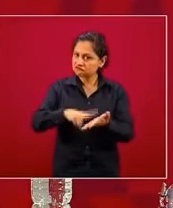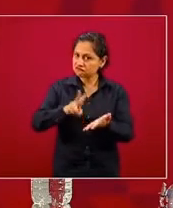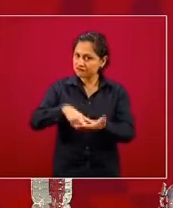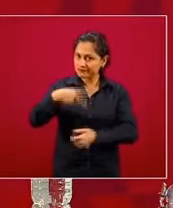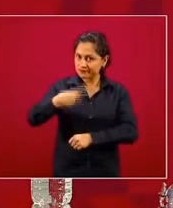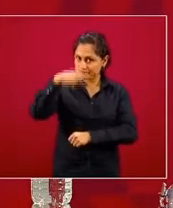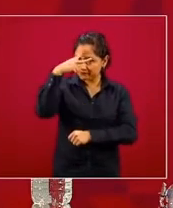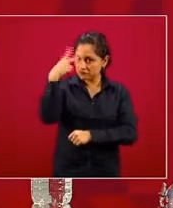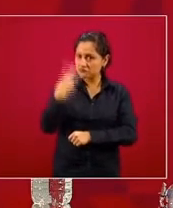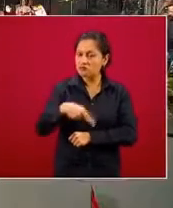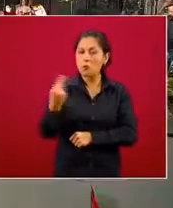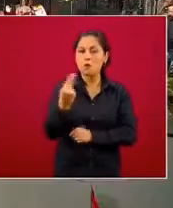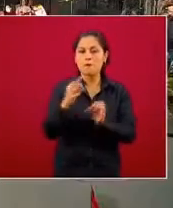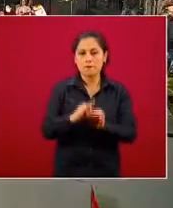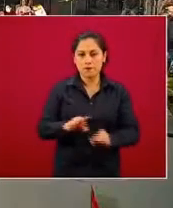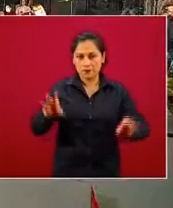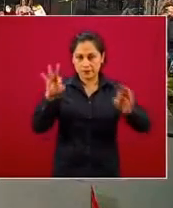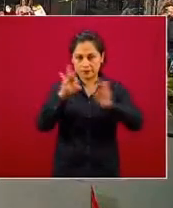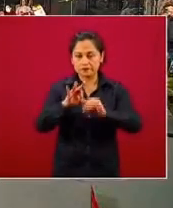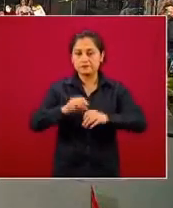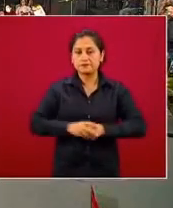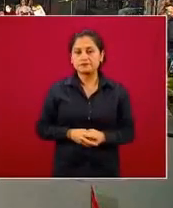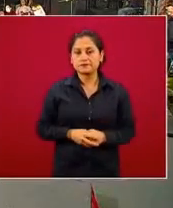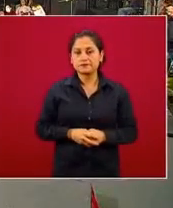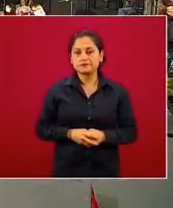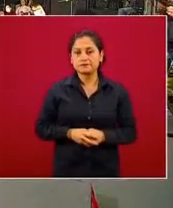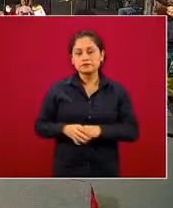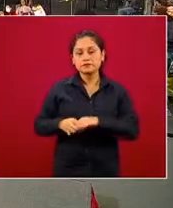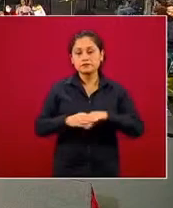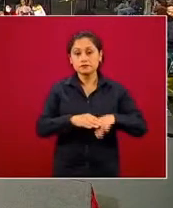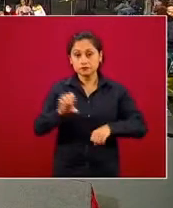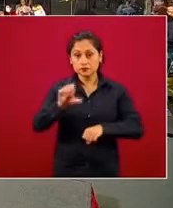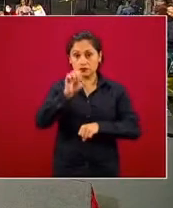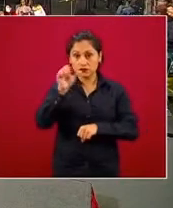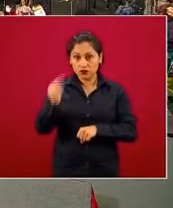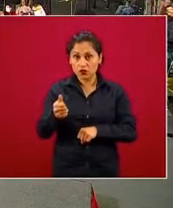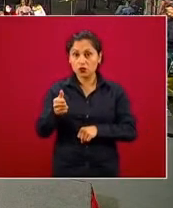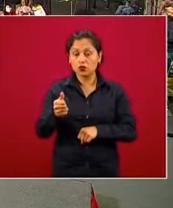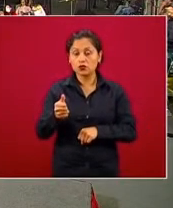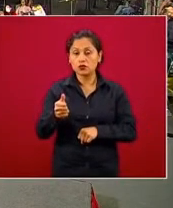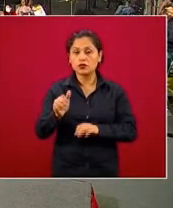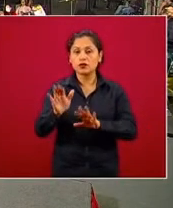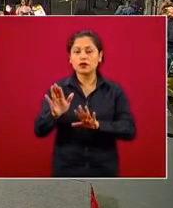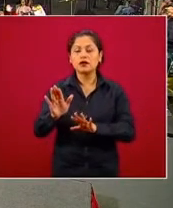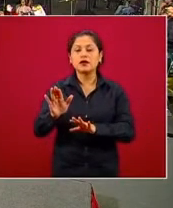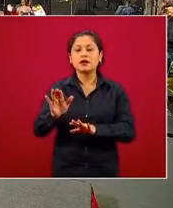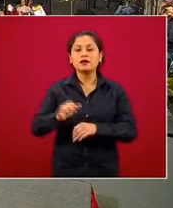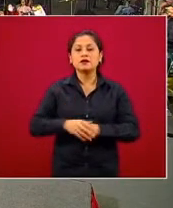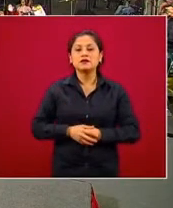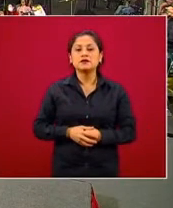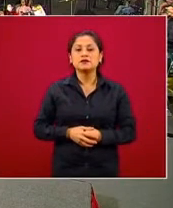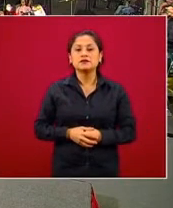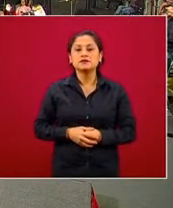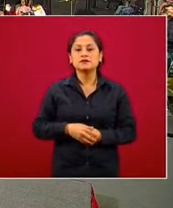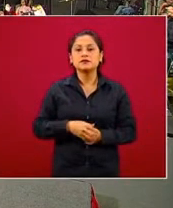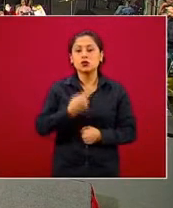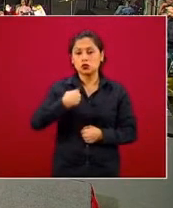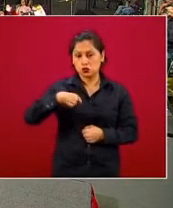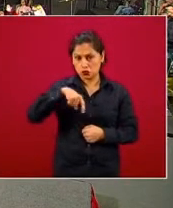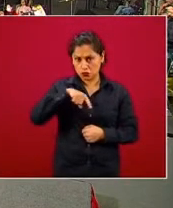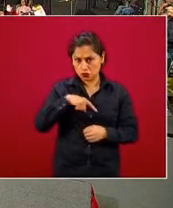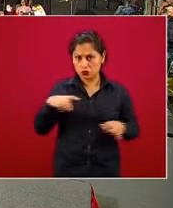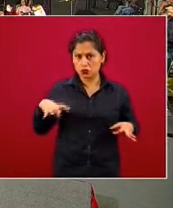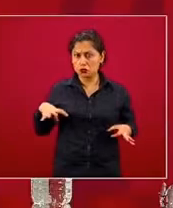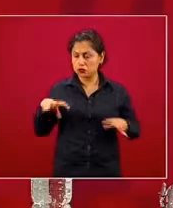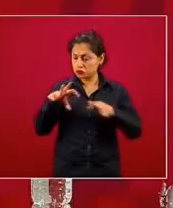of país. press is welcome in this En el country as caso de well. la desescalada, aquí Based on your release hemos estado en program that you comunicación mentioned, permanente we have been con, in